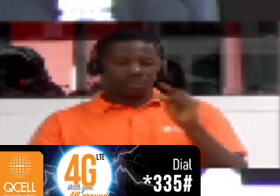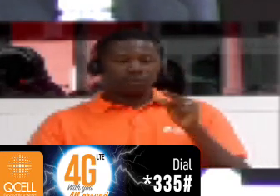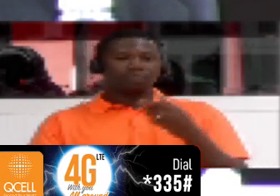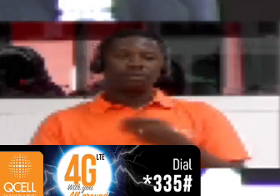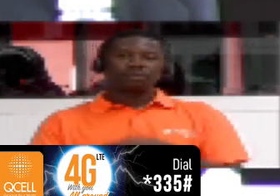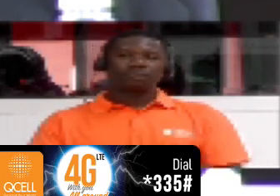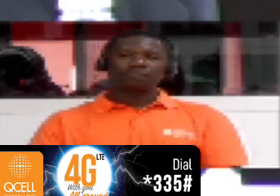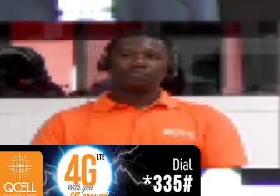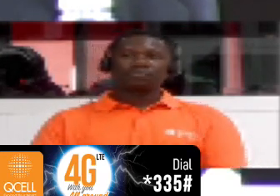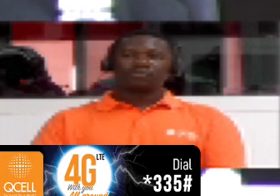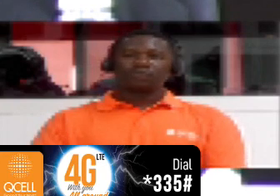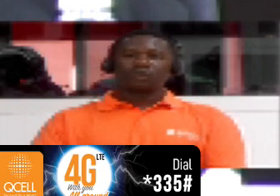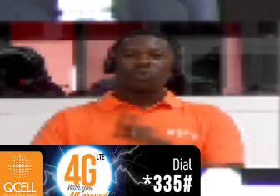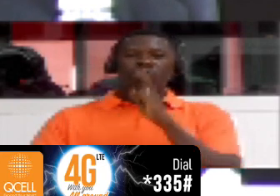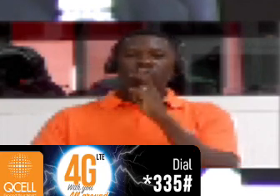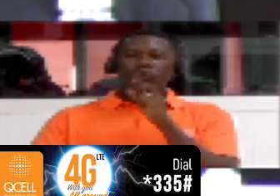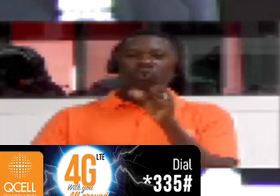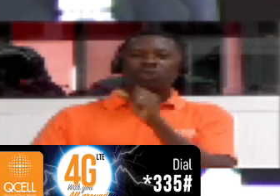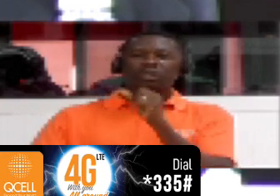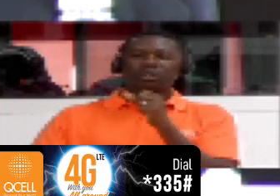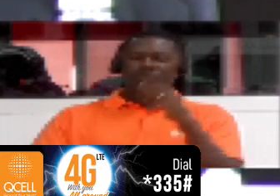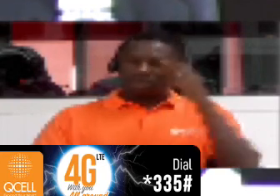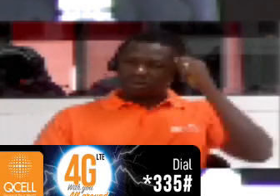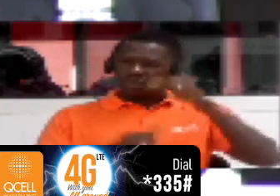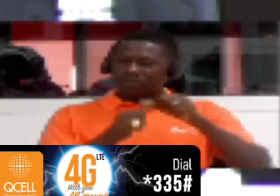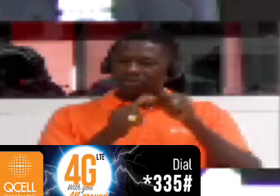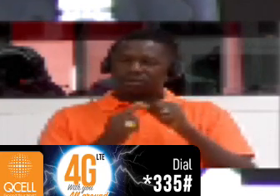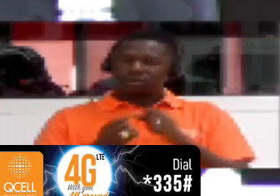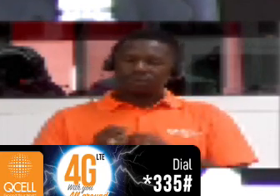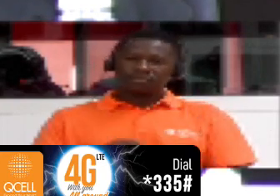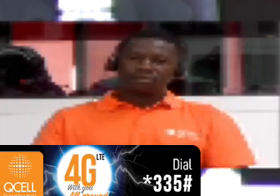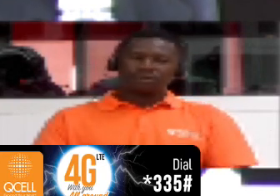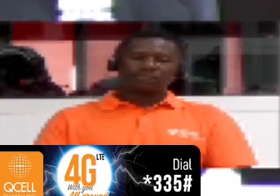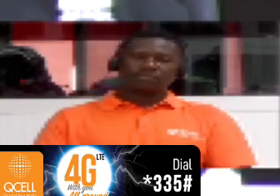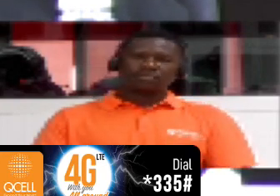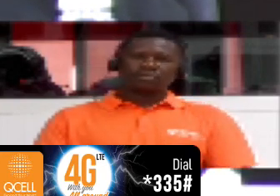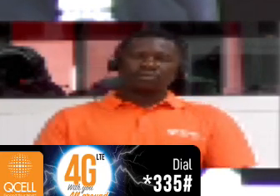names. Who else do you remember? General Badjie.